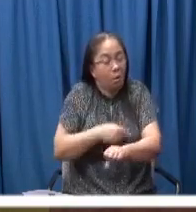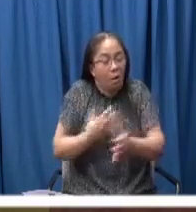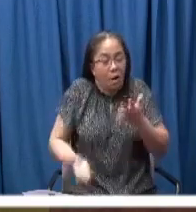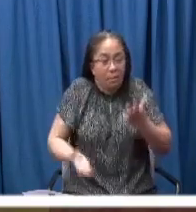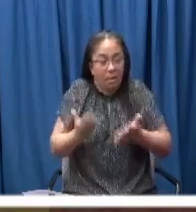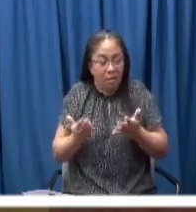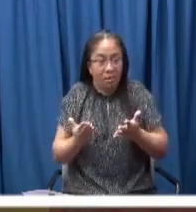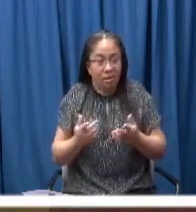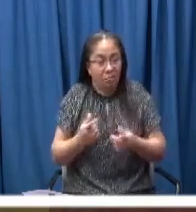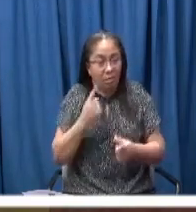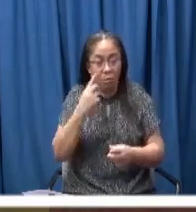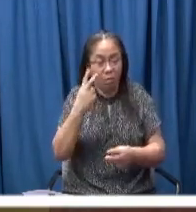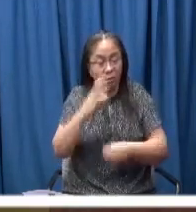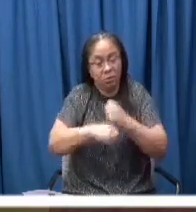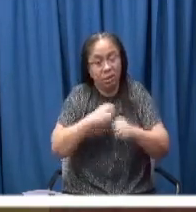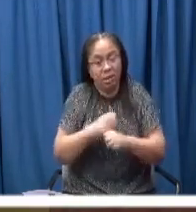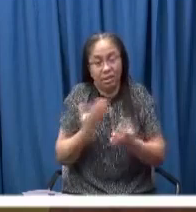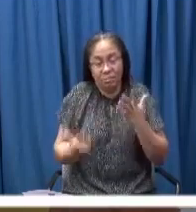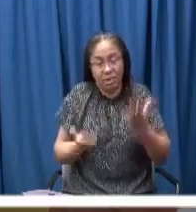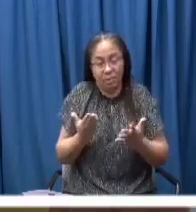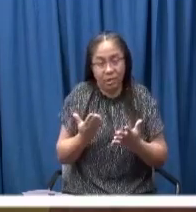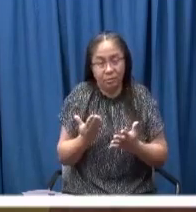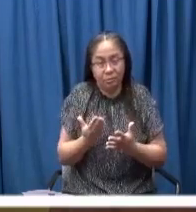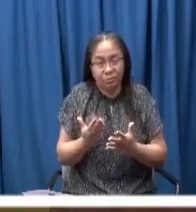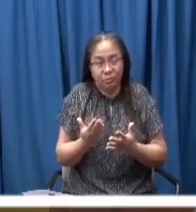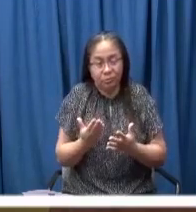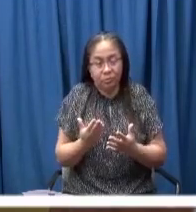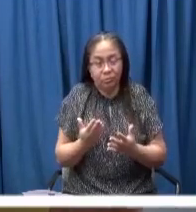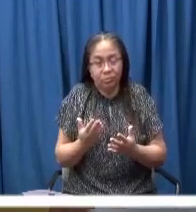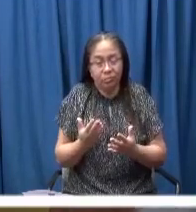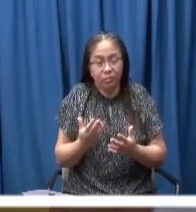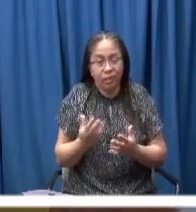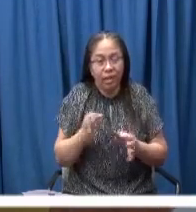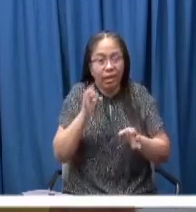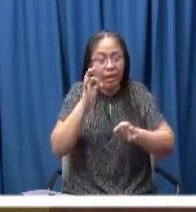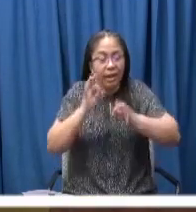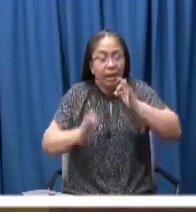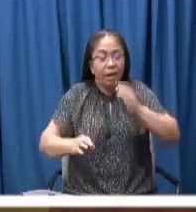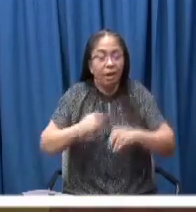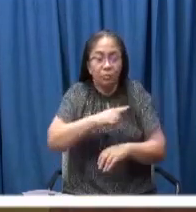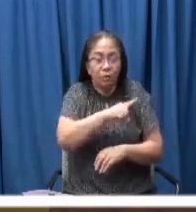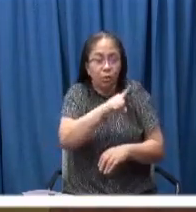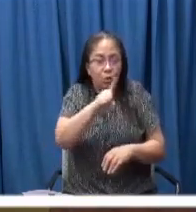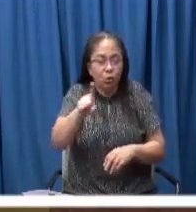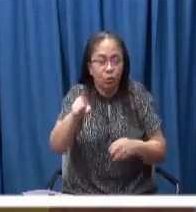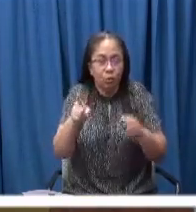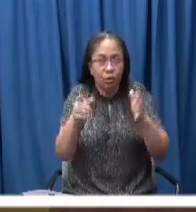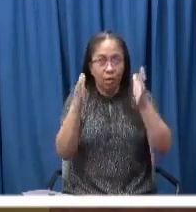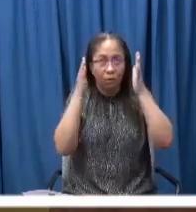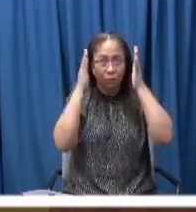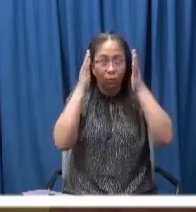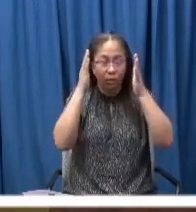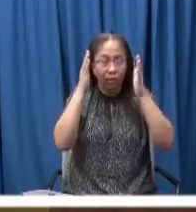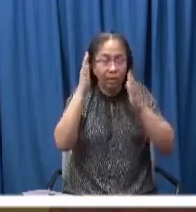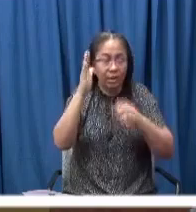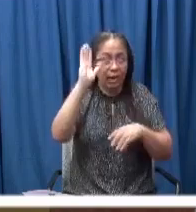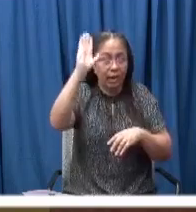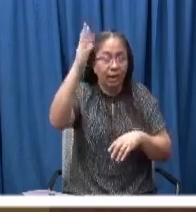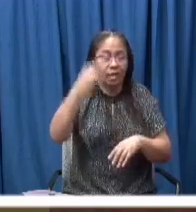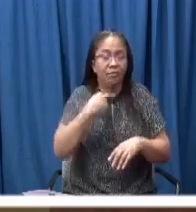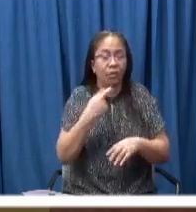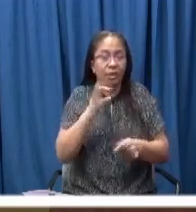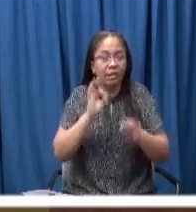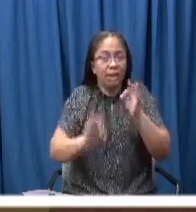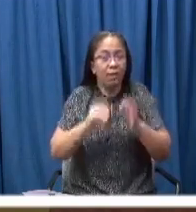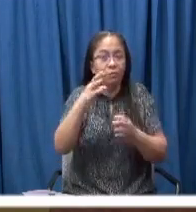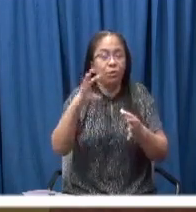will care for me and I do not need to worry is if you are in touch with the good shepherd in your soul, and if you have